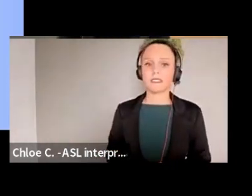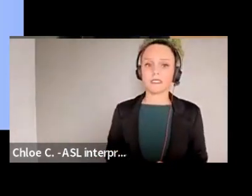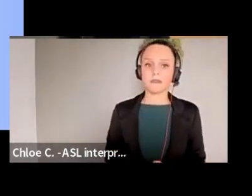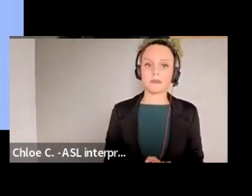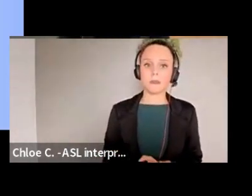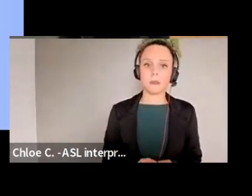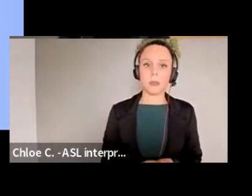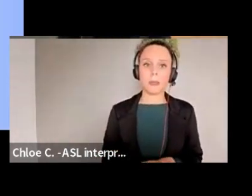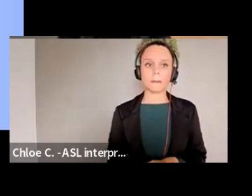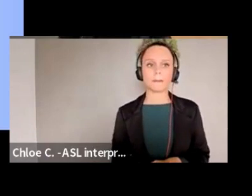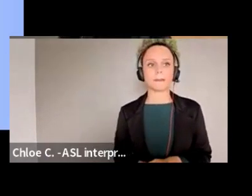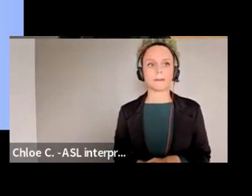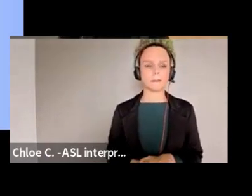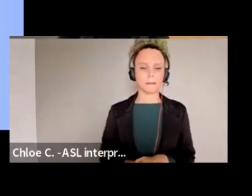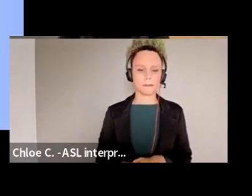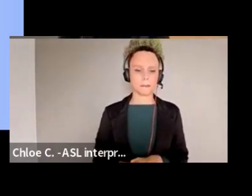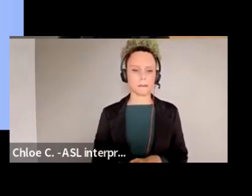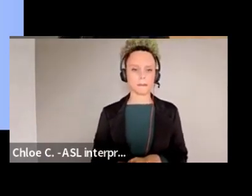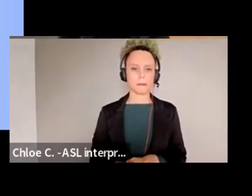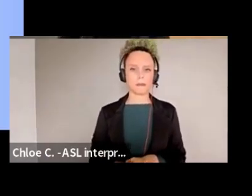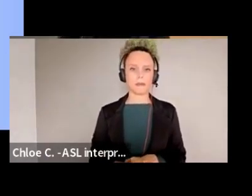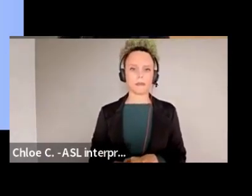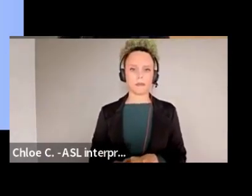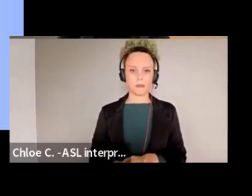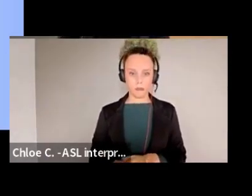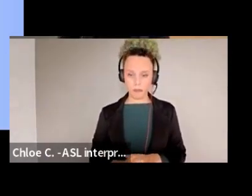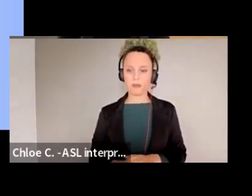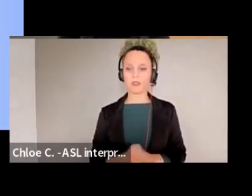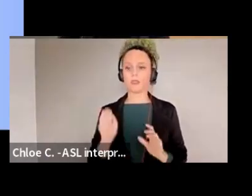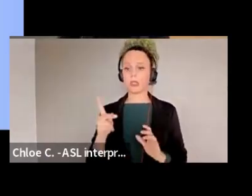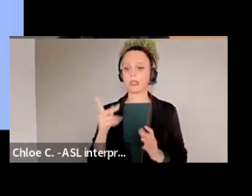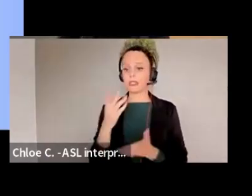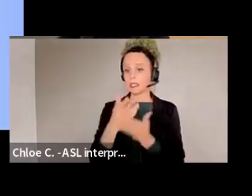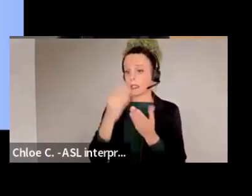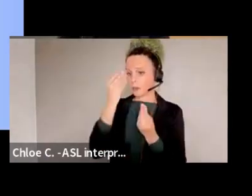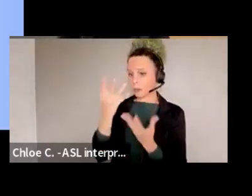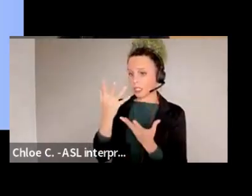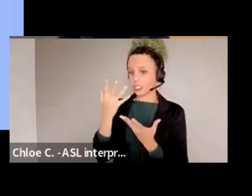like. Yeah. Thank you, Kelly.